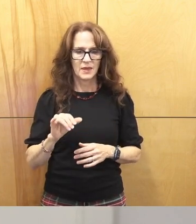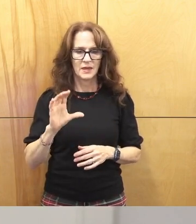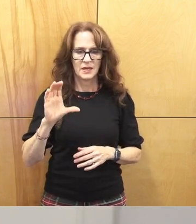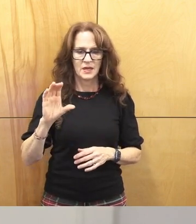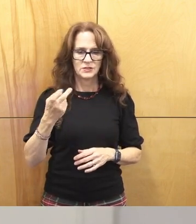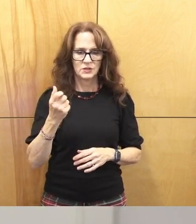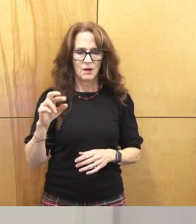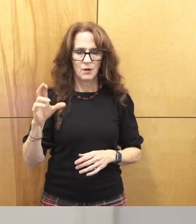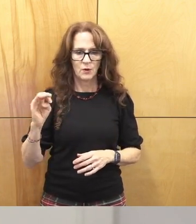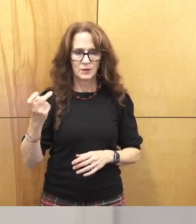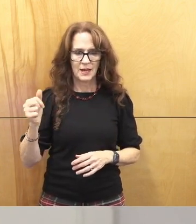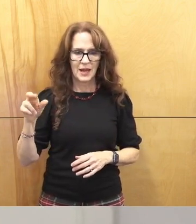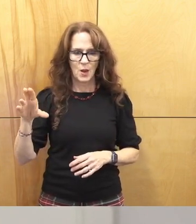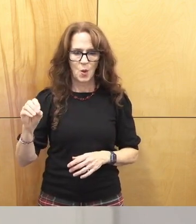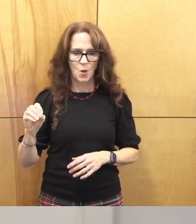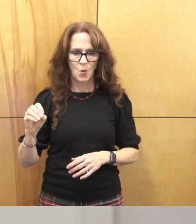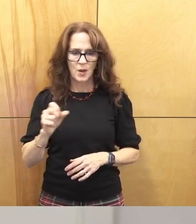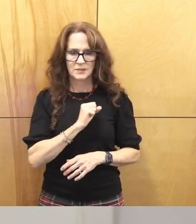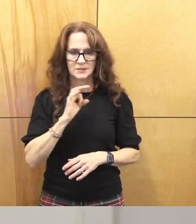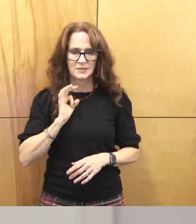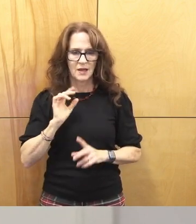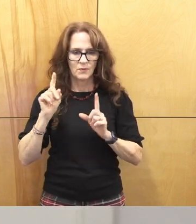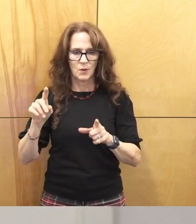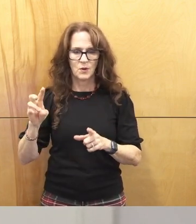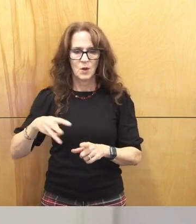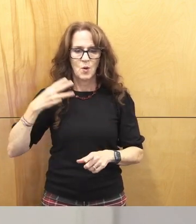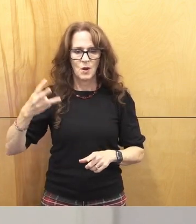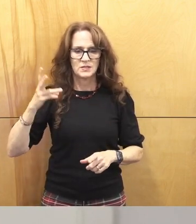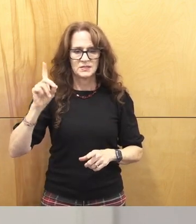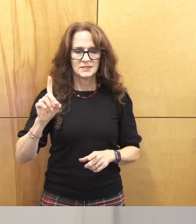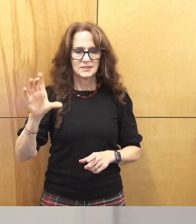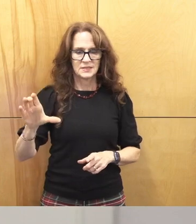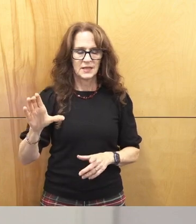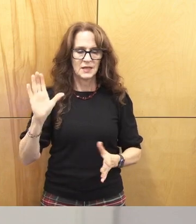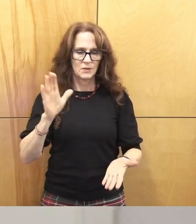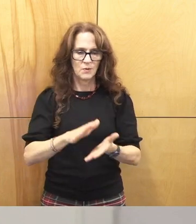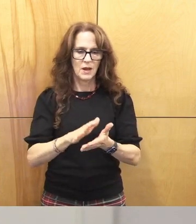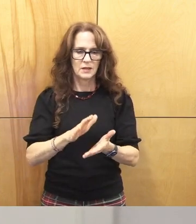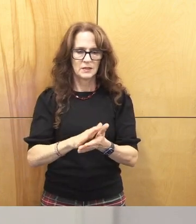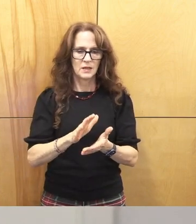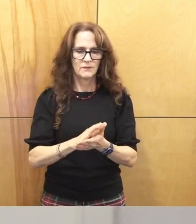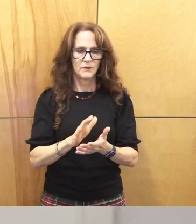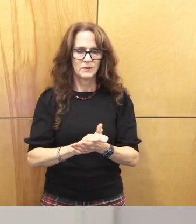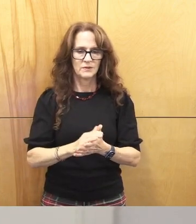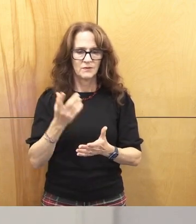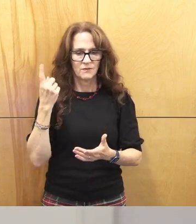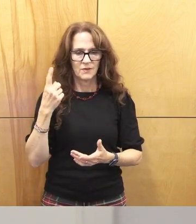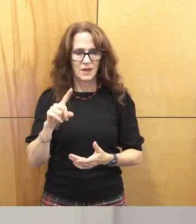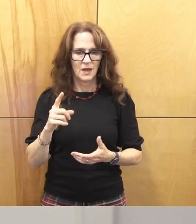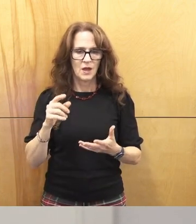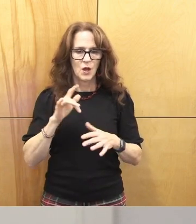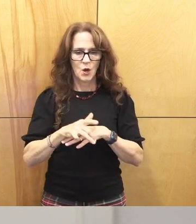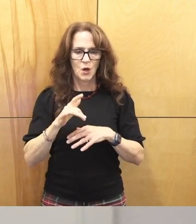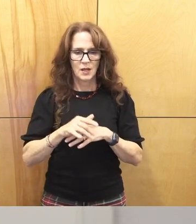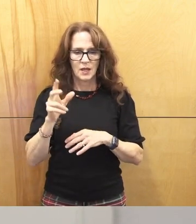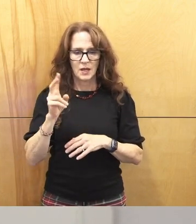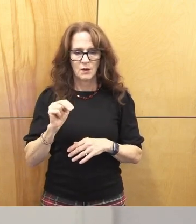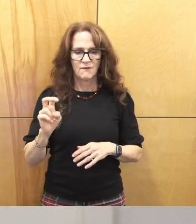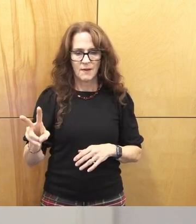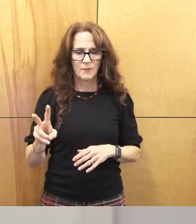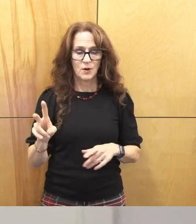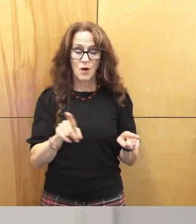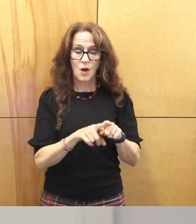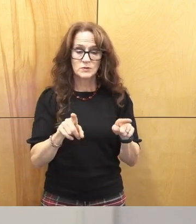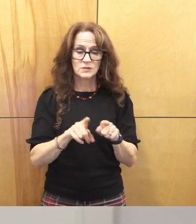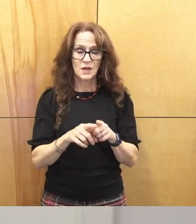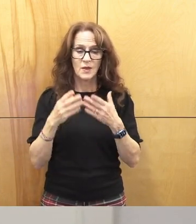the principal, and one staff member will be heading to Washington, D.C. to be recognized for the school in early November. Also